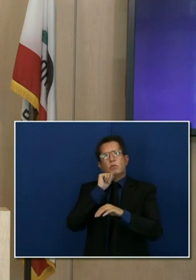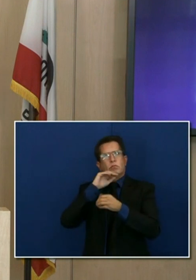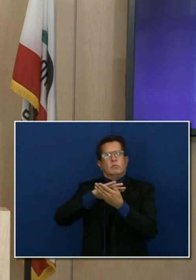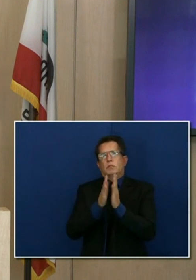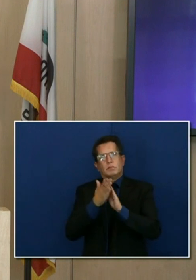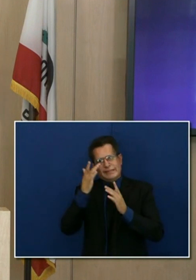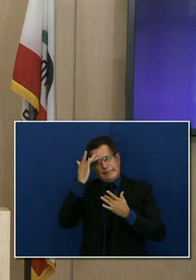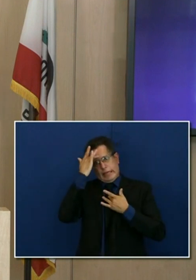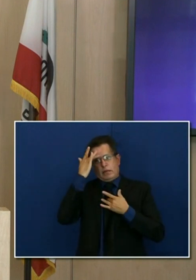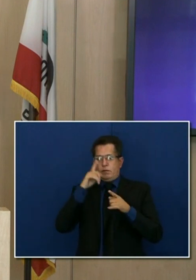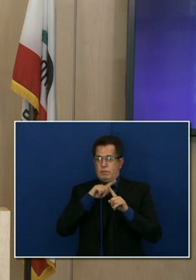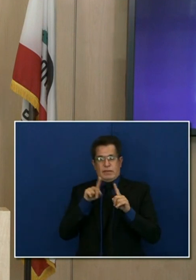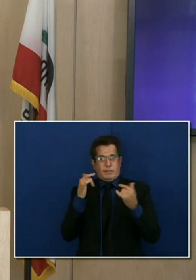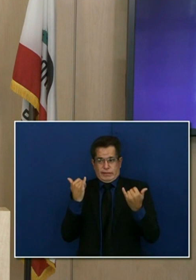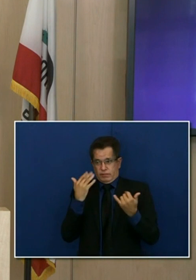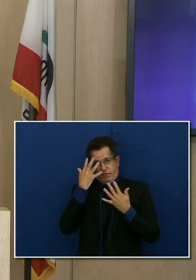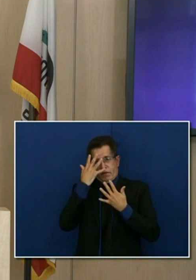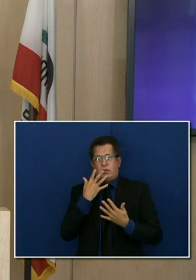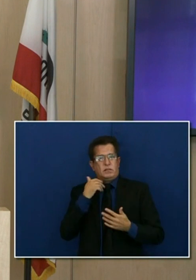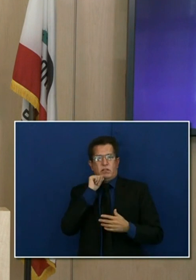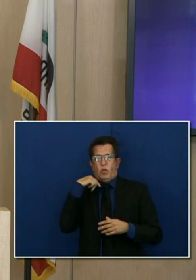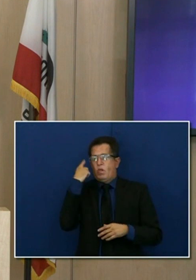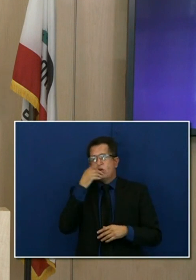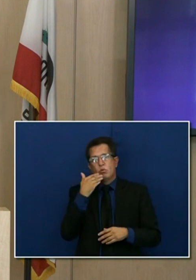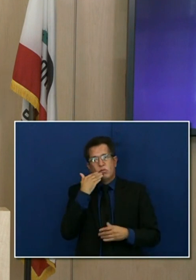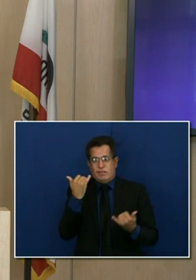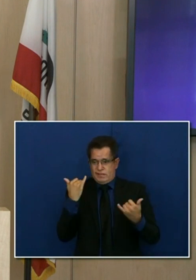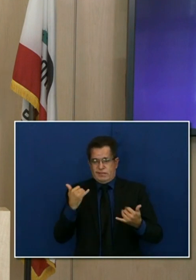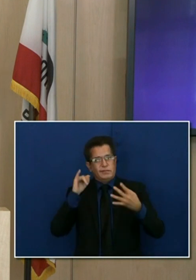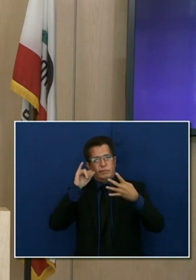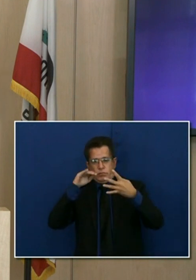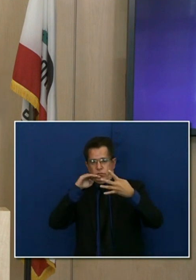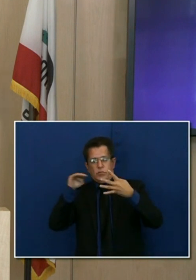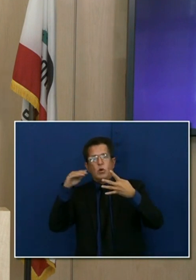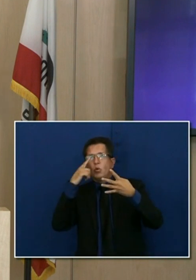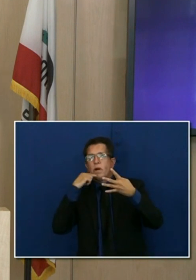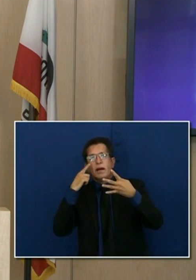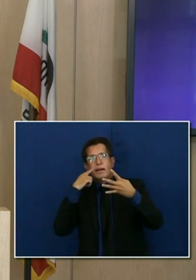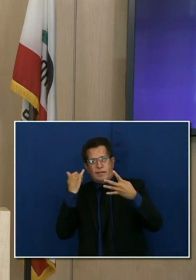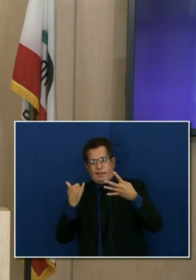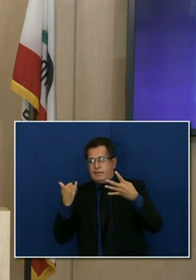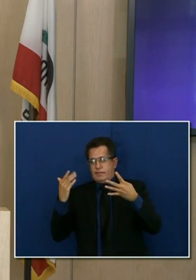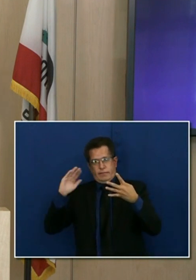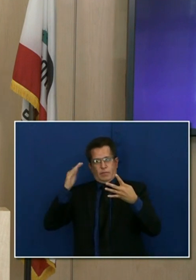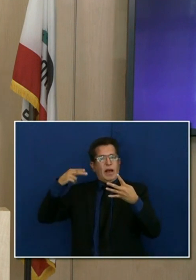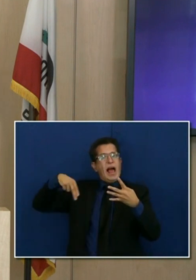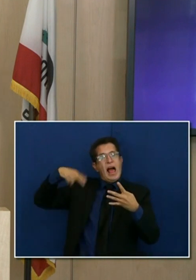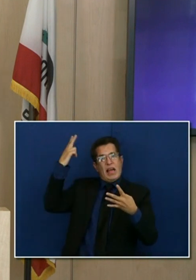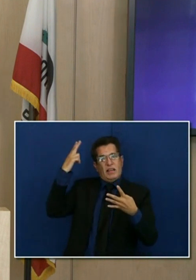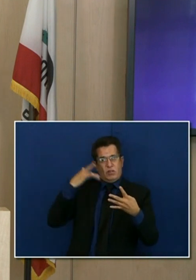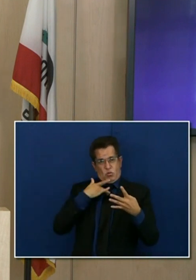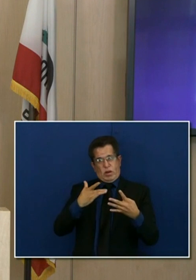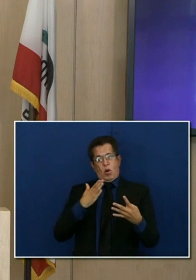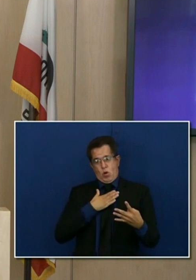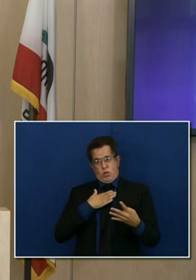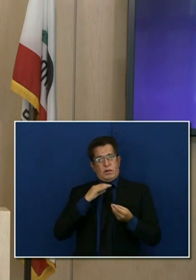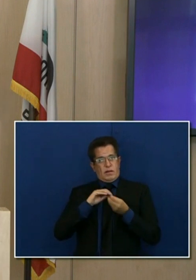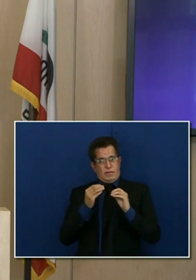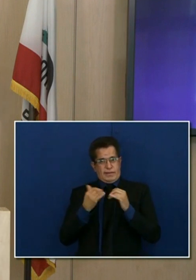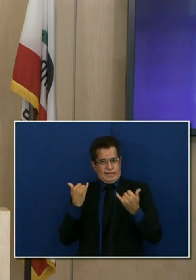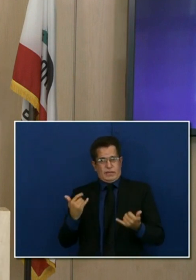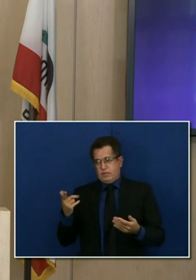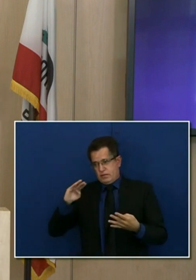Unfortunately, we're not looking good in our efforts to remain in the red tier. In fact, the trend in our numbers is that we're